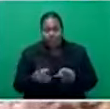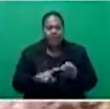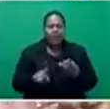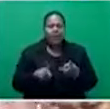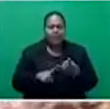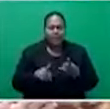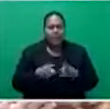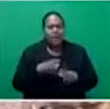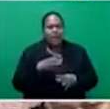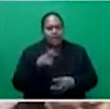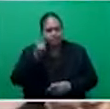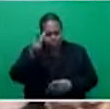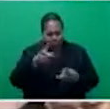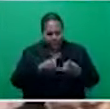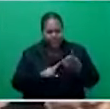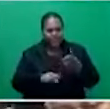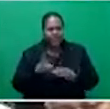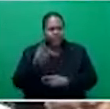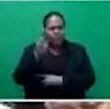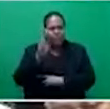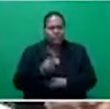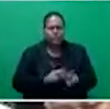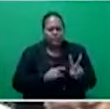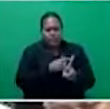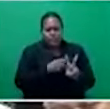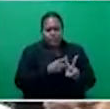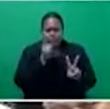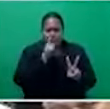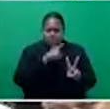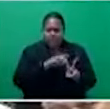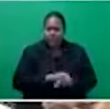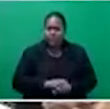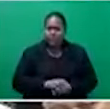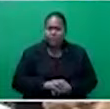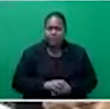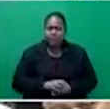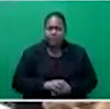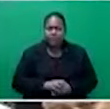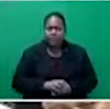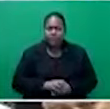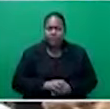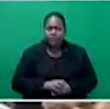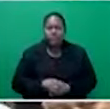somewhere between $156,000 to $186,000 just in fees,